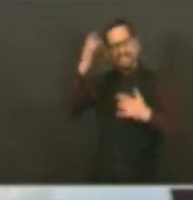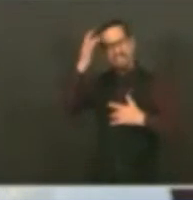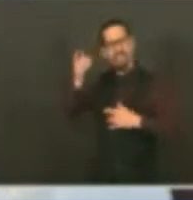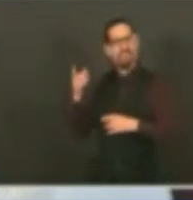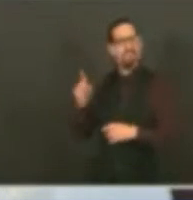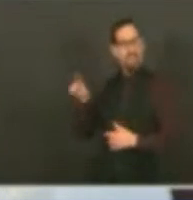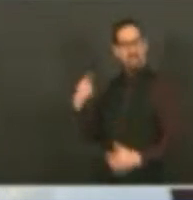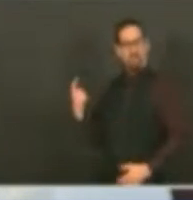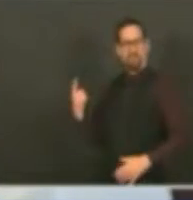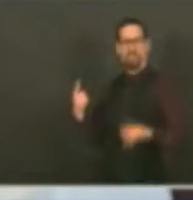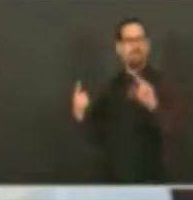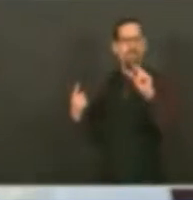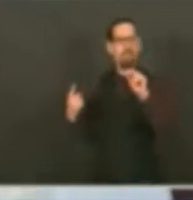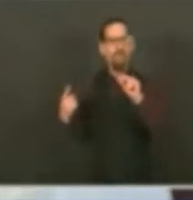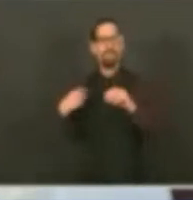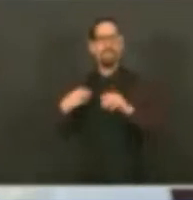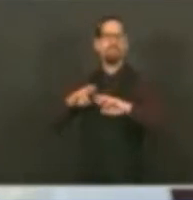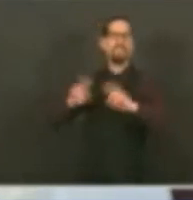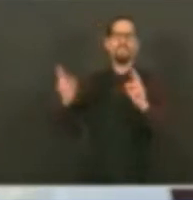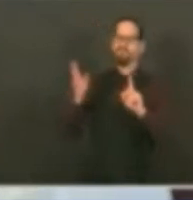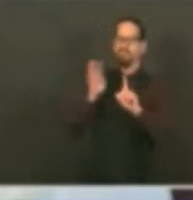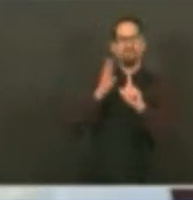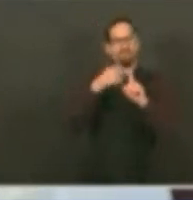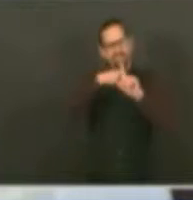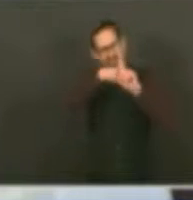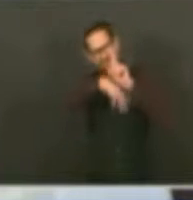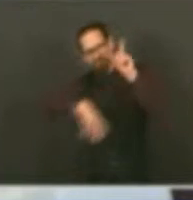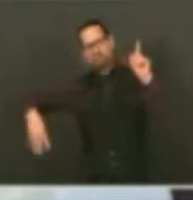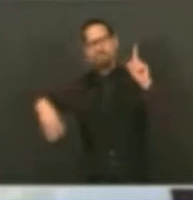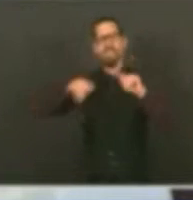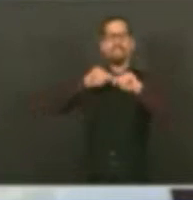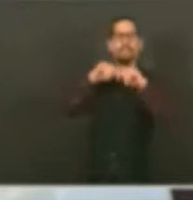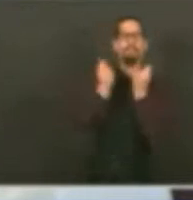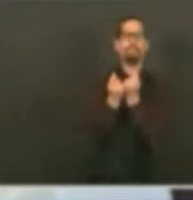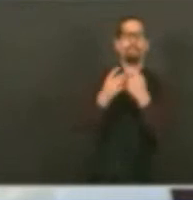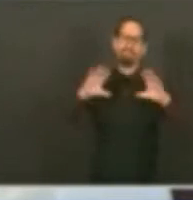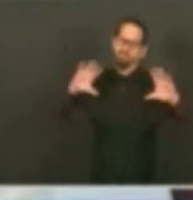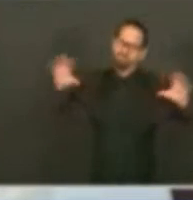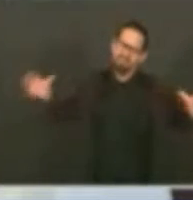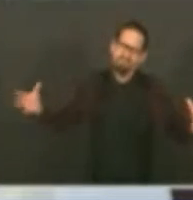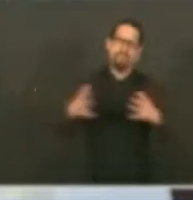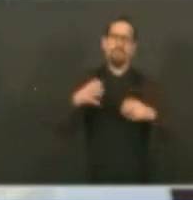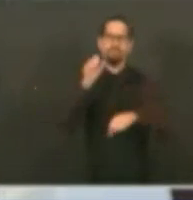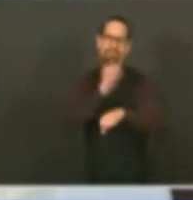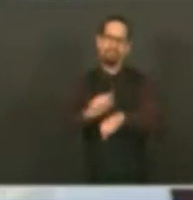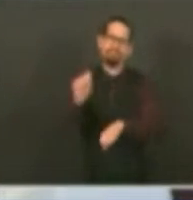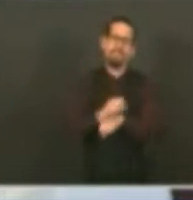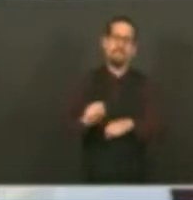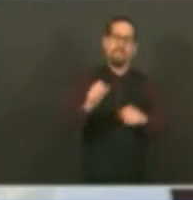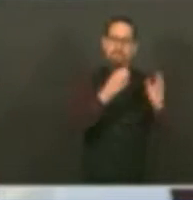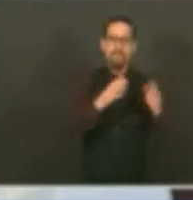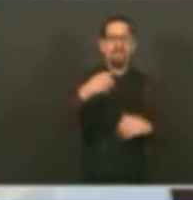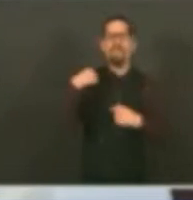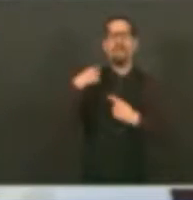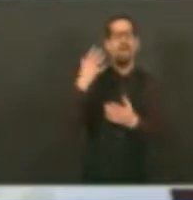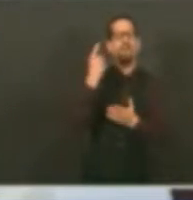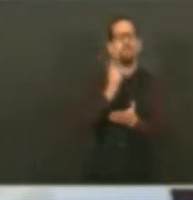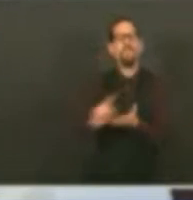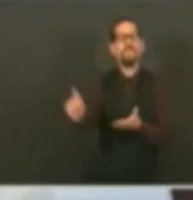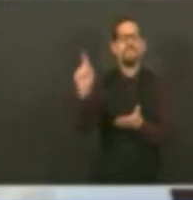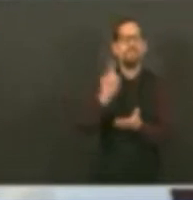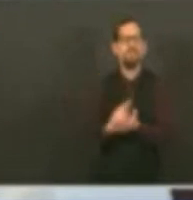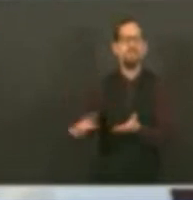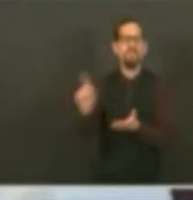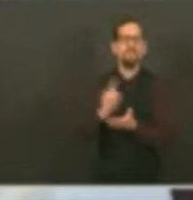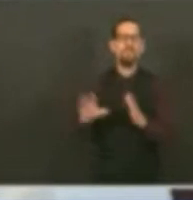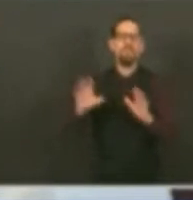people across state government and at the local level who have been planning on this for weeks to ensure that we